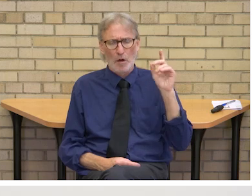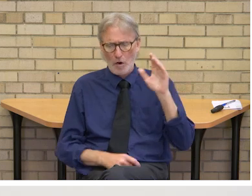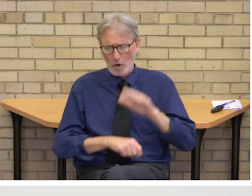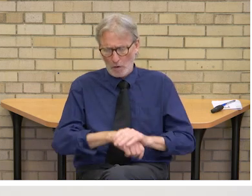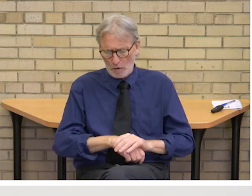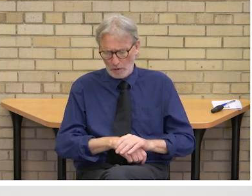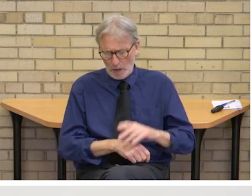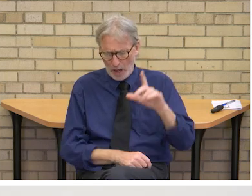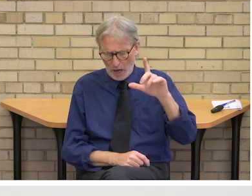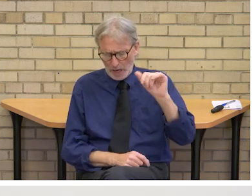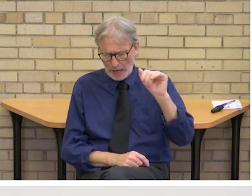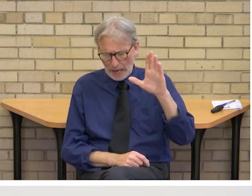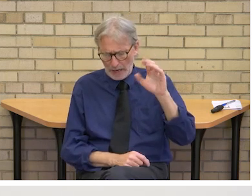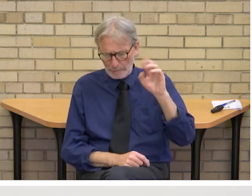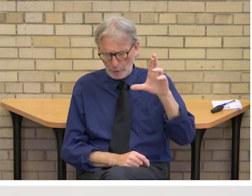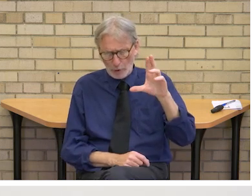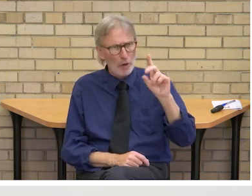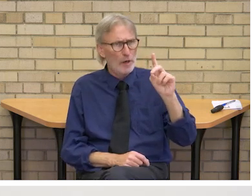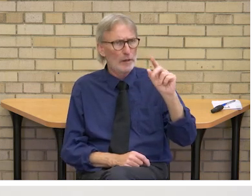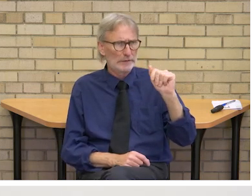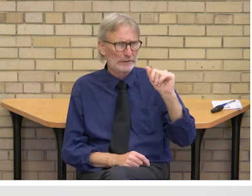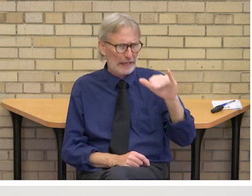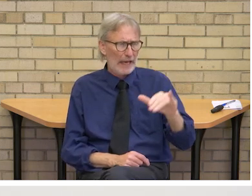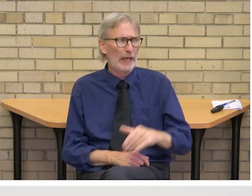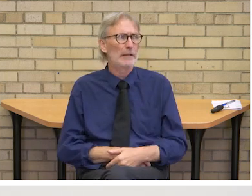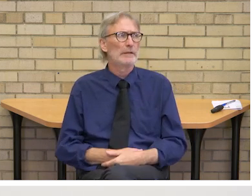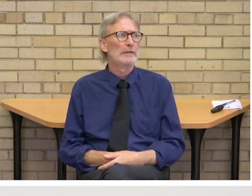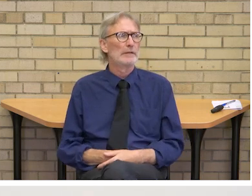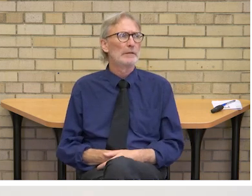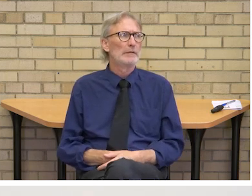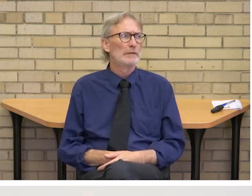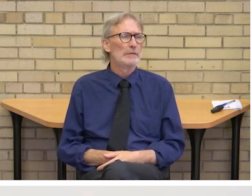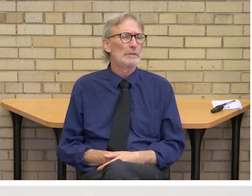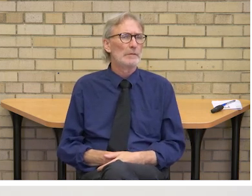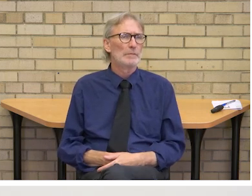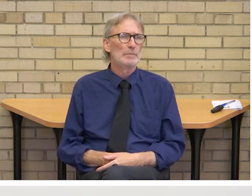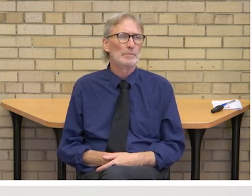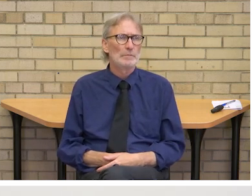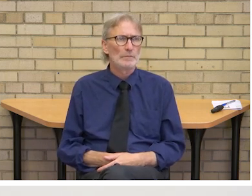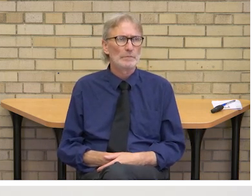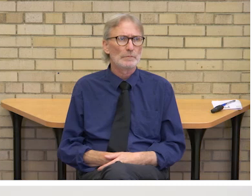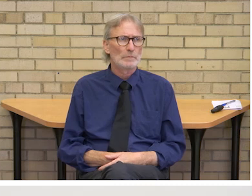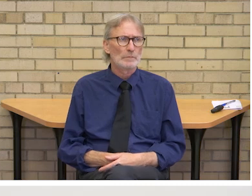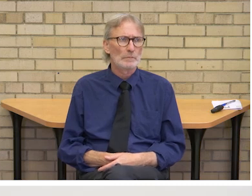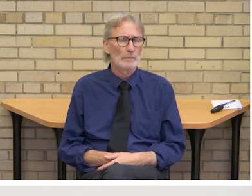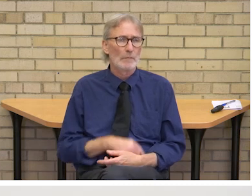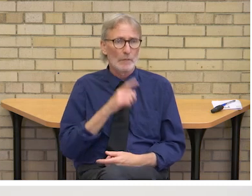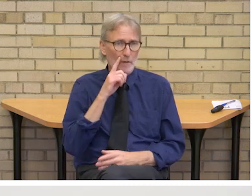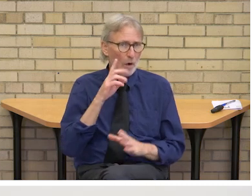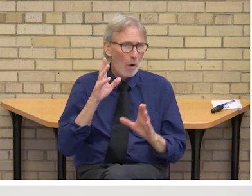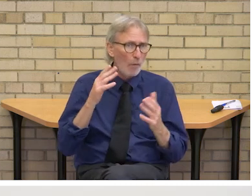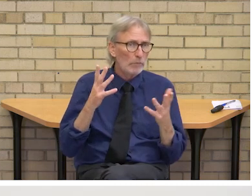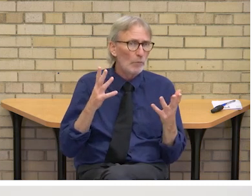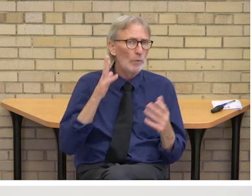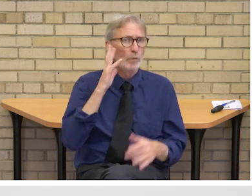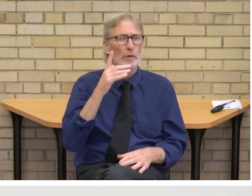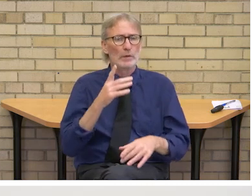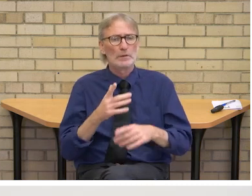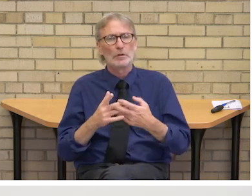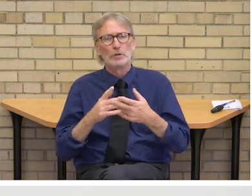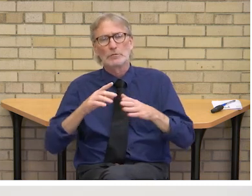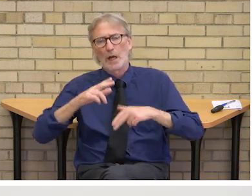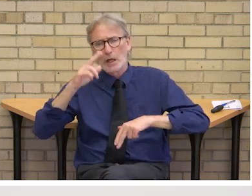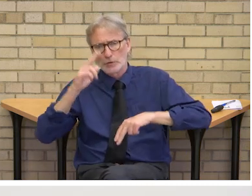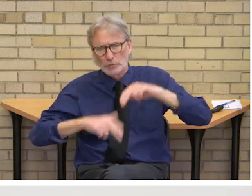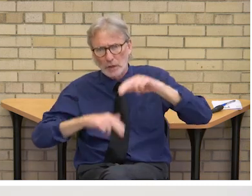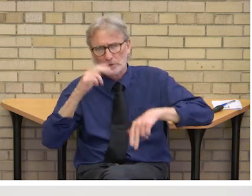I think around Labor Day. I am hopeful that construction will start in the fall, but it will